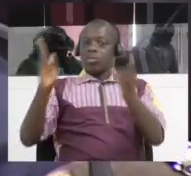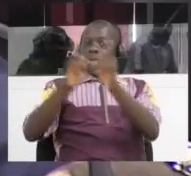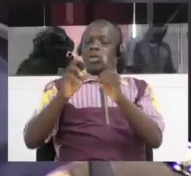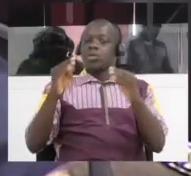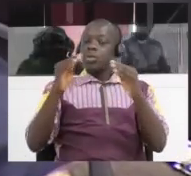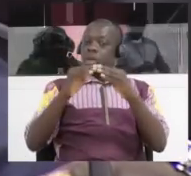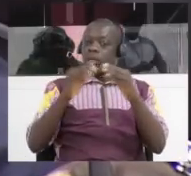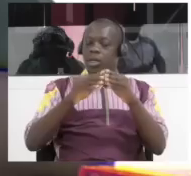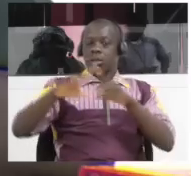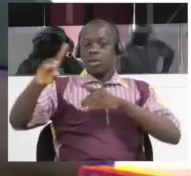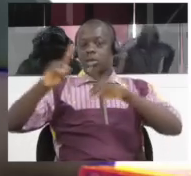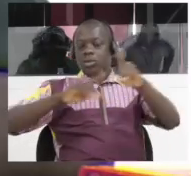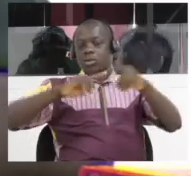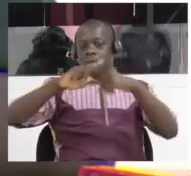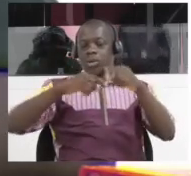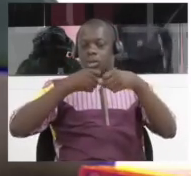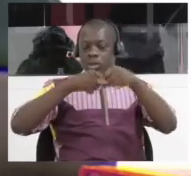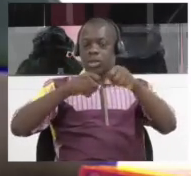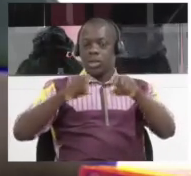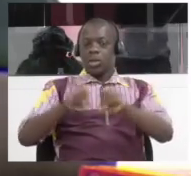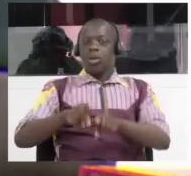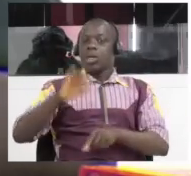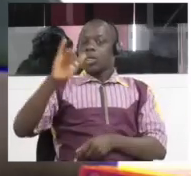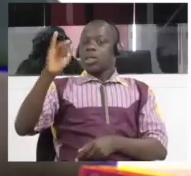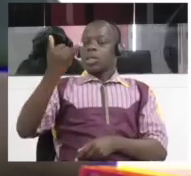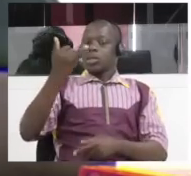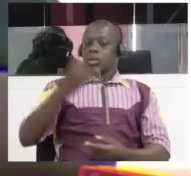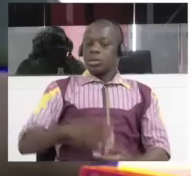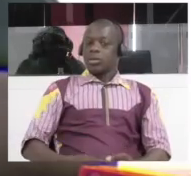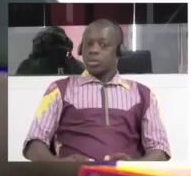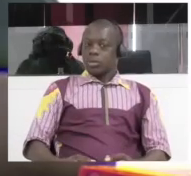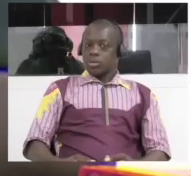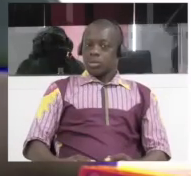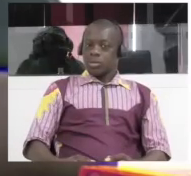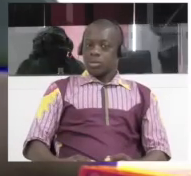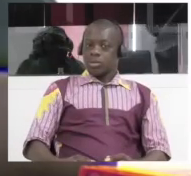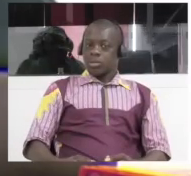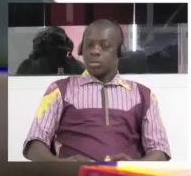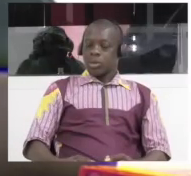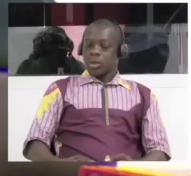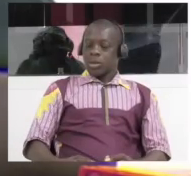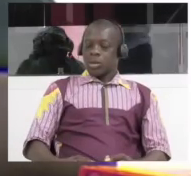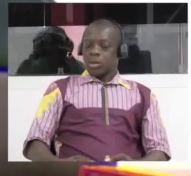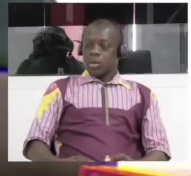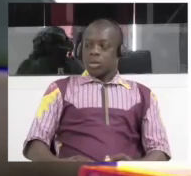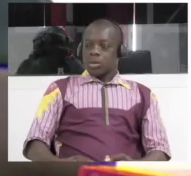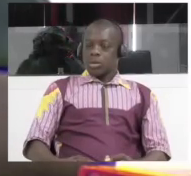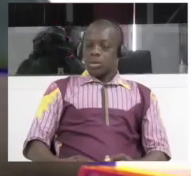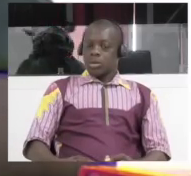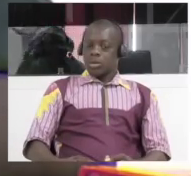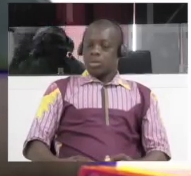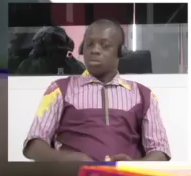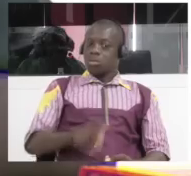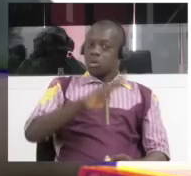training, correct? Yes, but not within the immediate, during the training or the